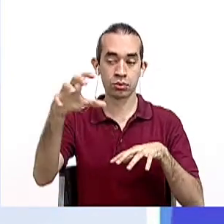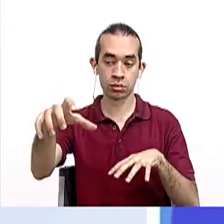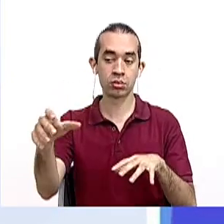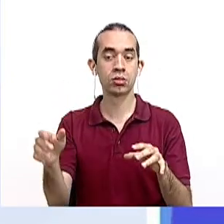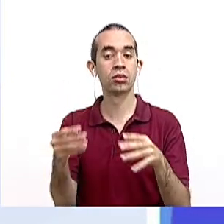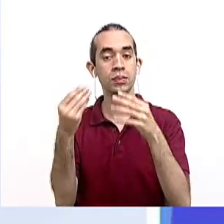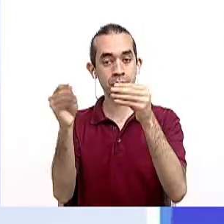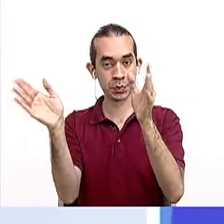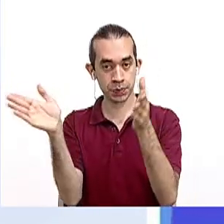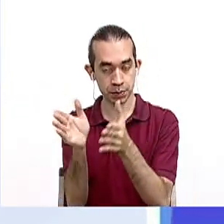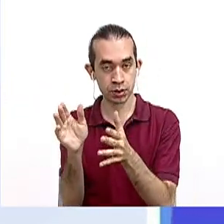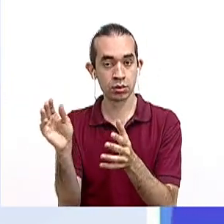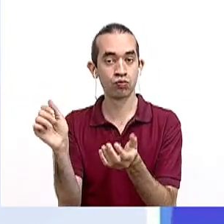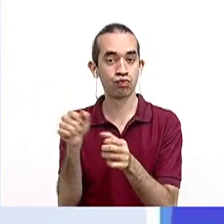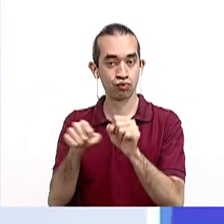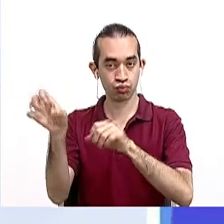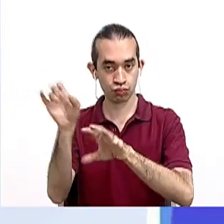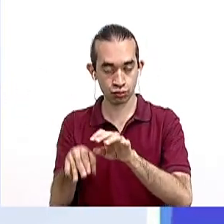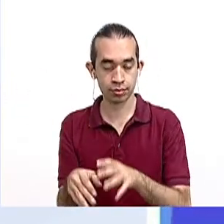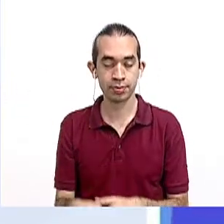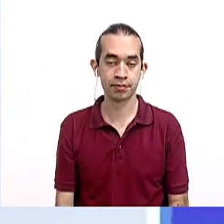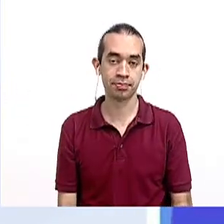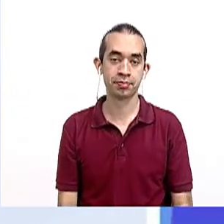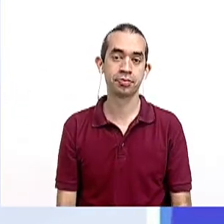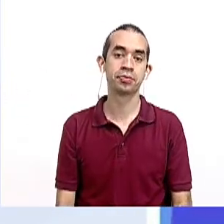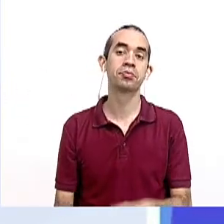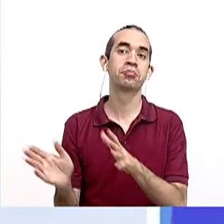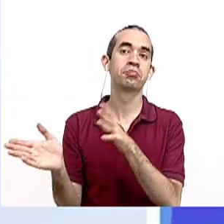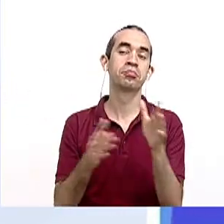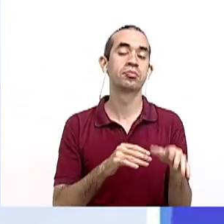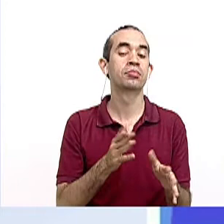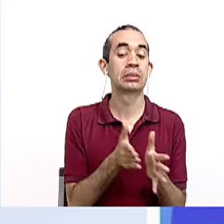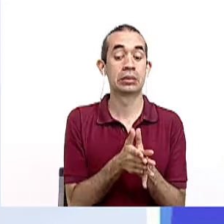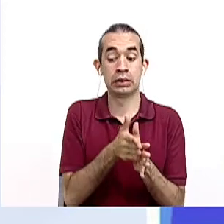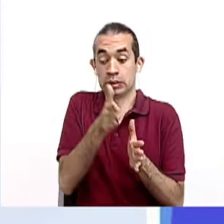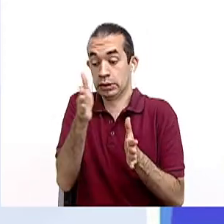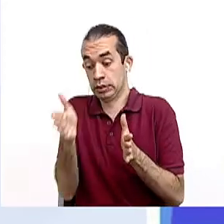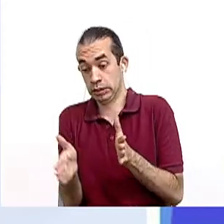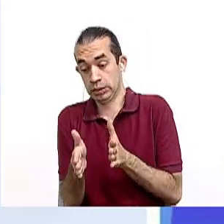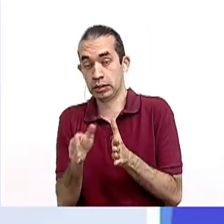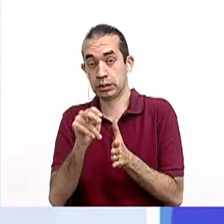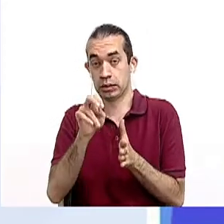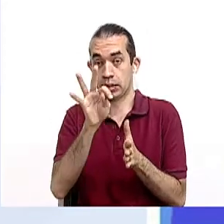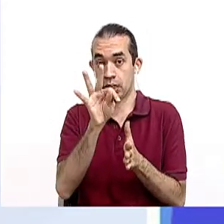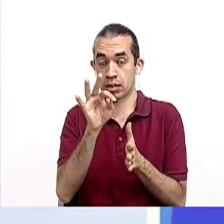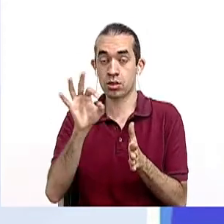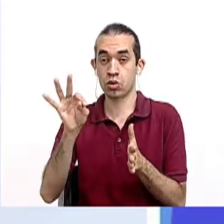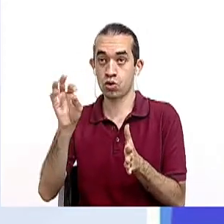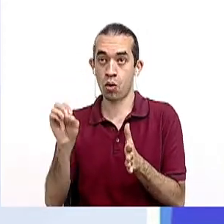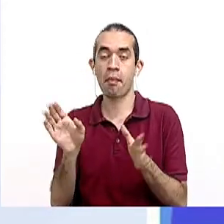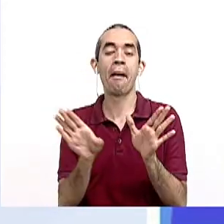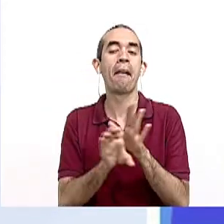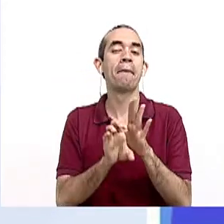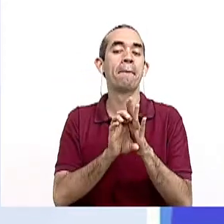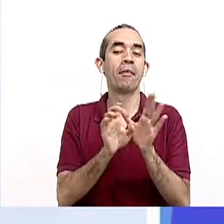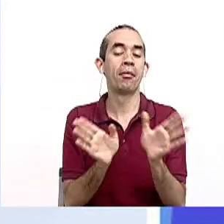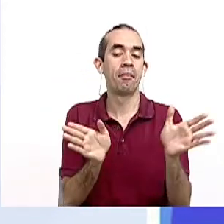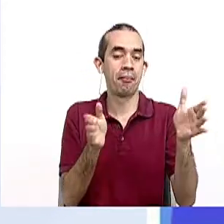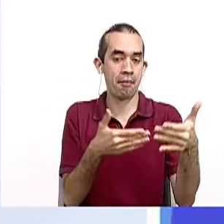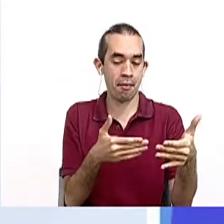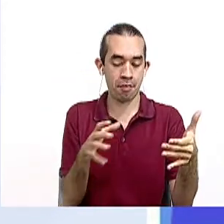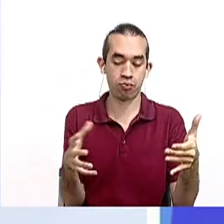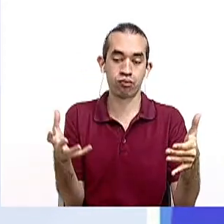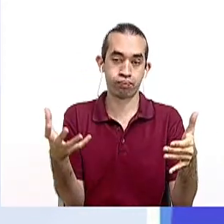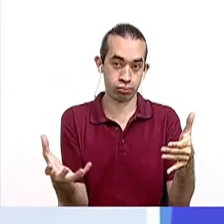next to, okay, and next to means that it's very close to you, like the ball is next to